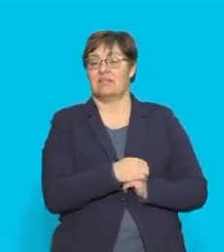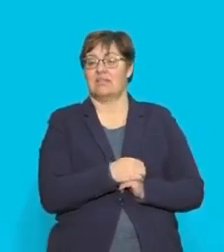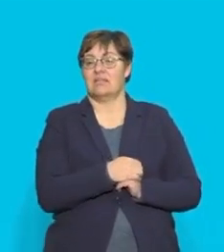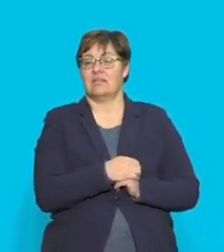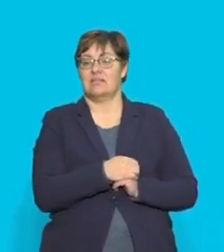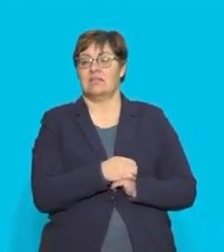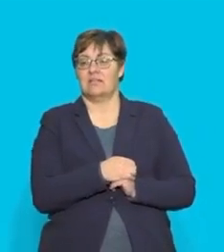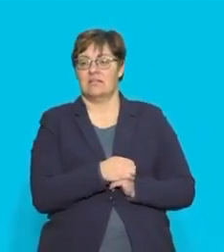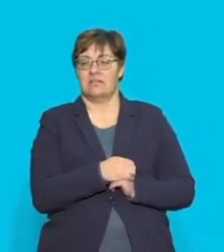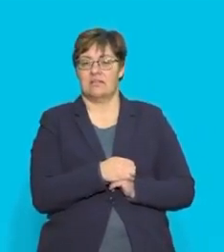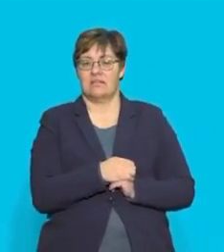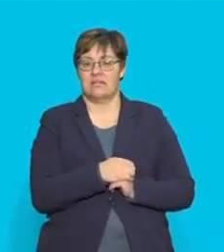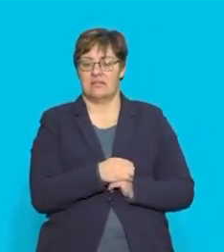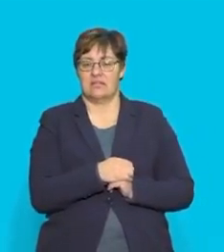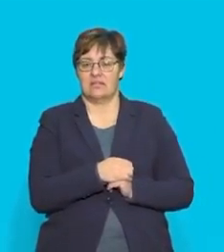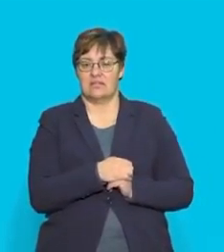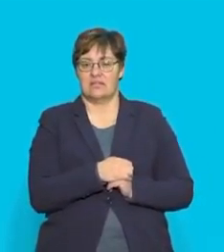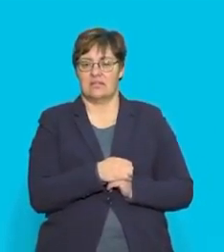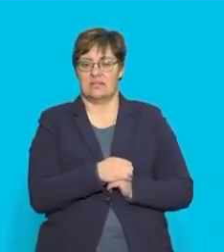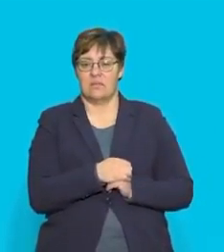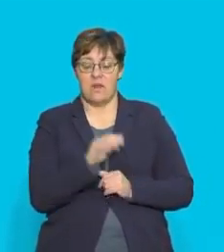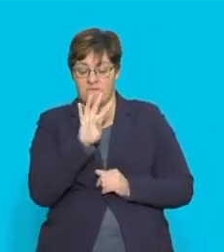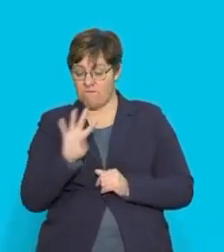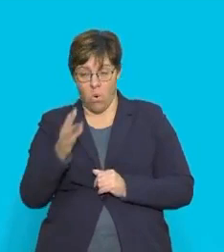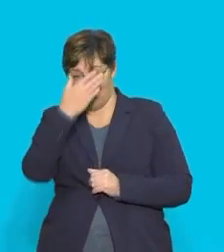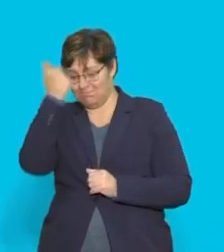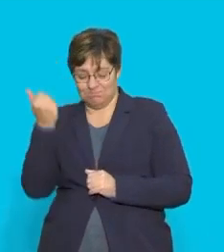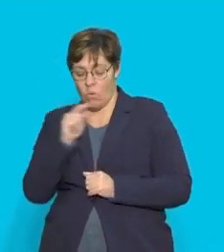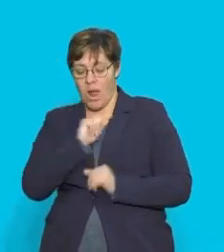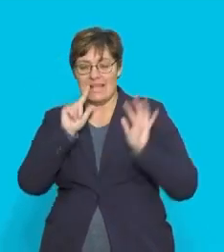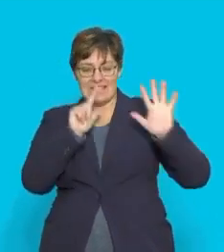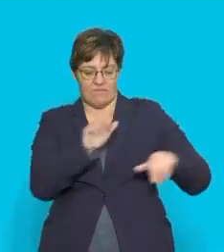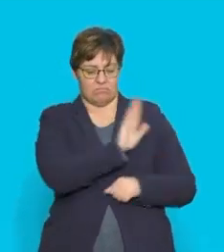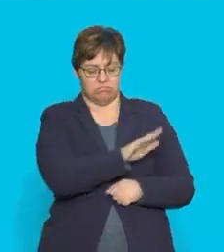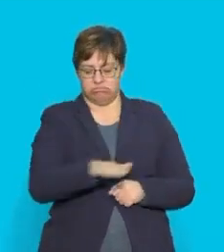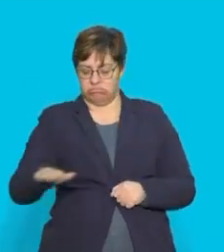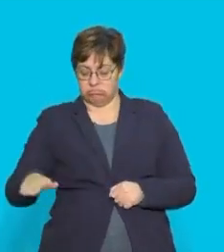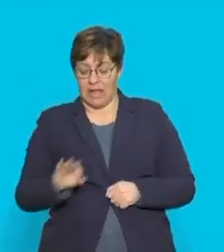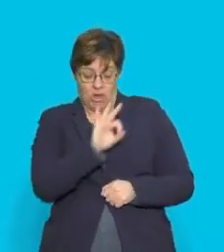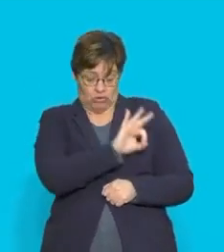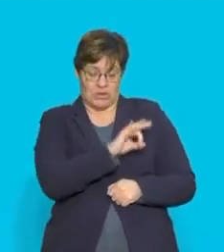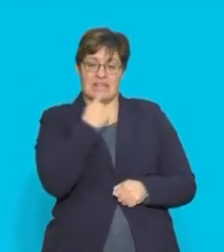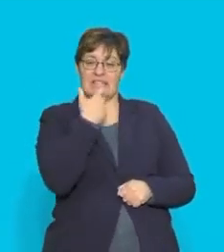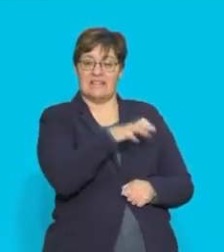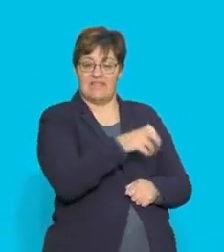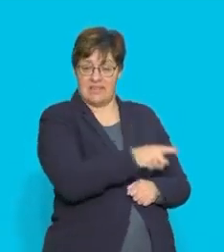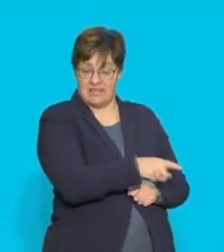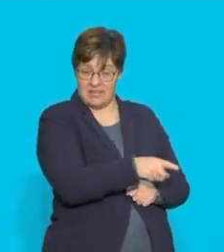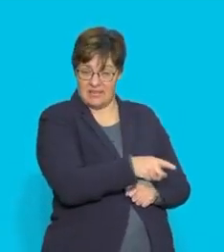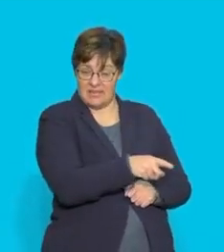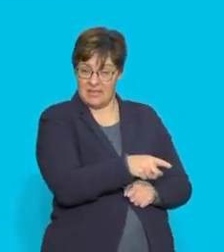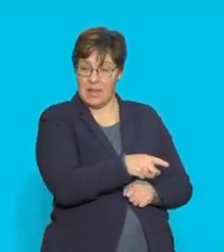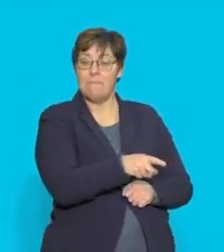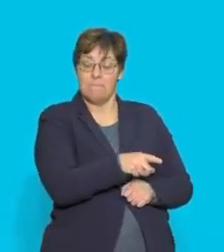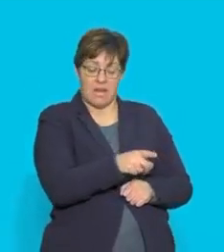have 4, which we don't know, okay? Because we have 7 cars. So 3 are silver are to be